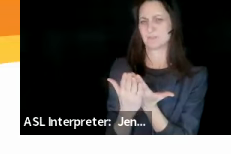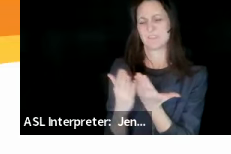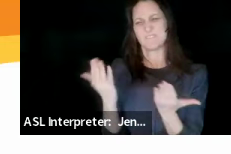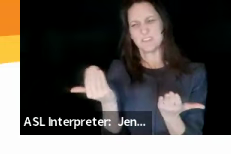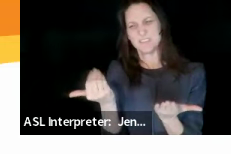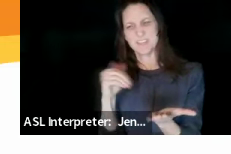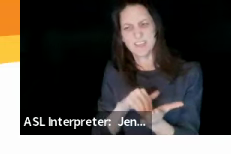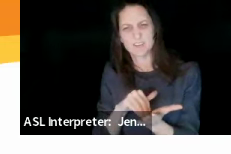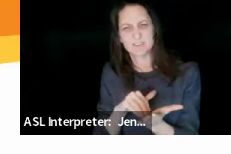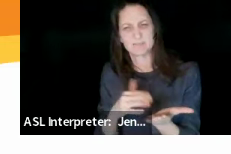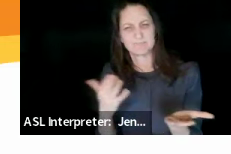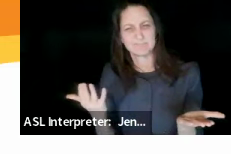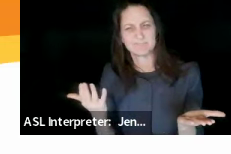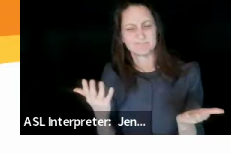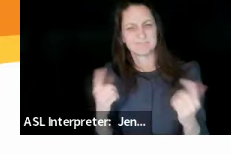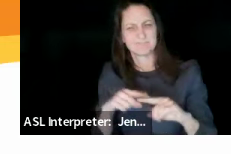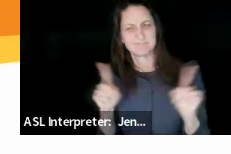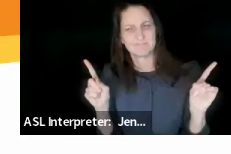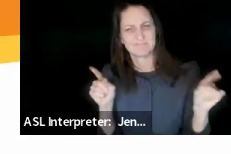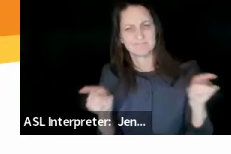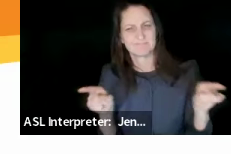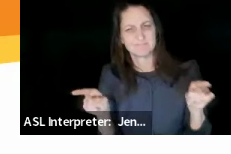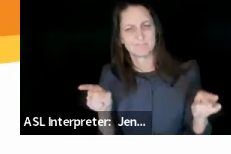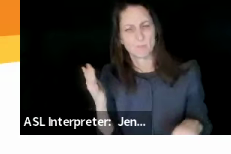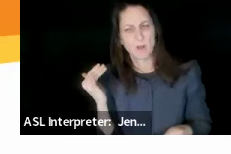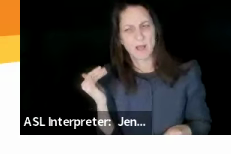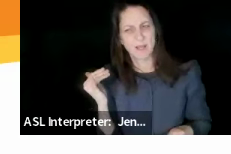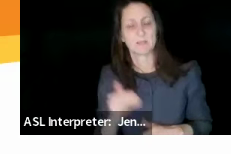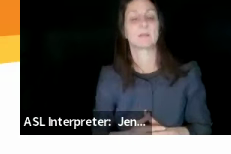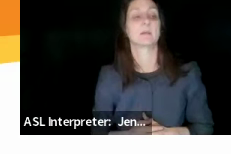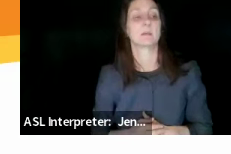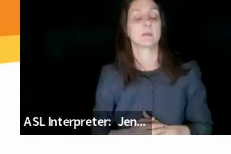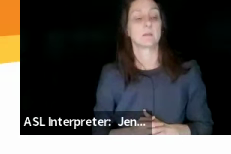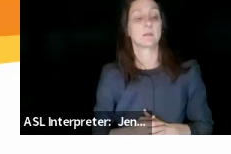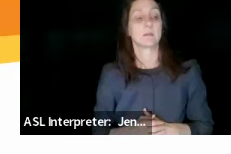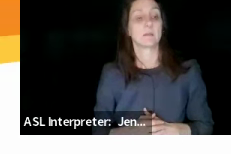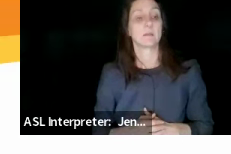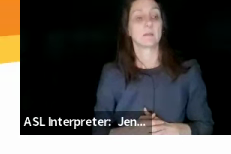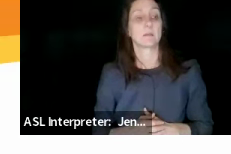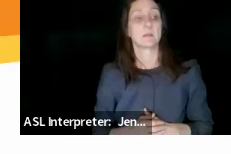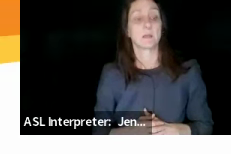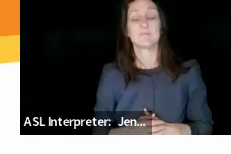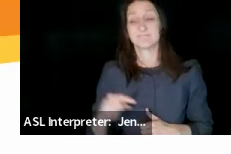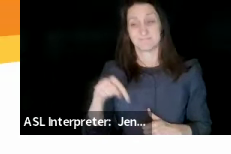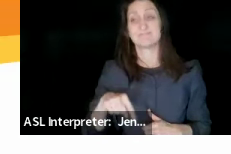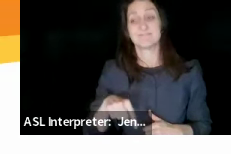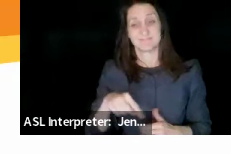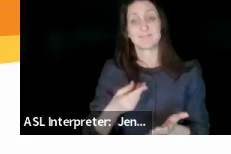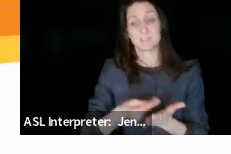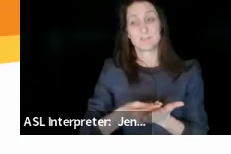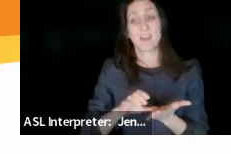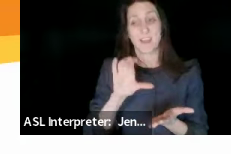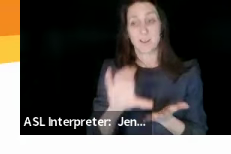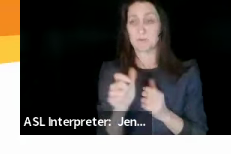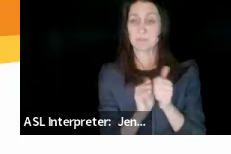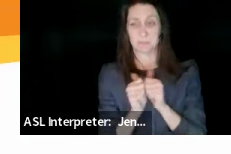So, there's a lot of downtime. And sometimes when the competitive nature of these